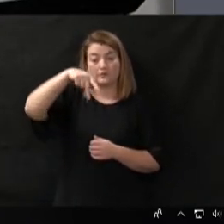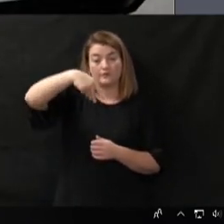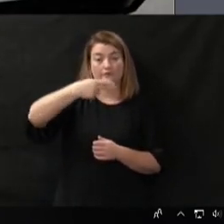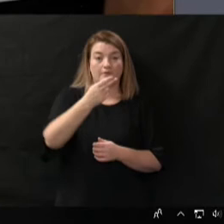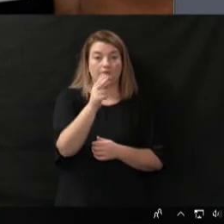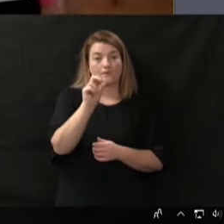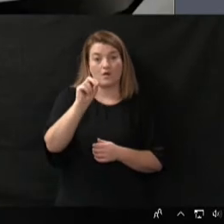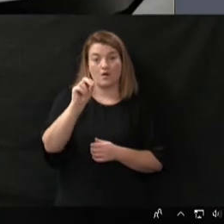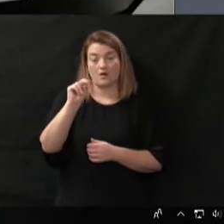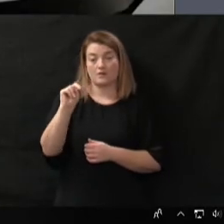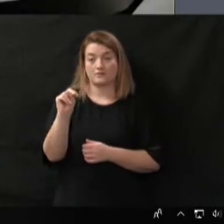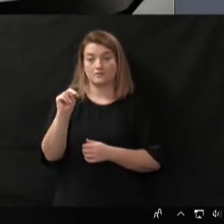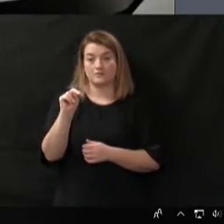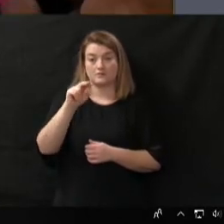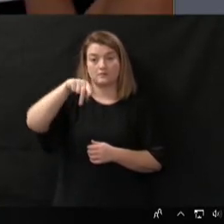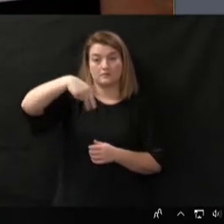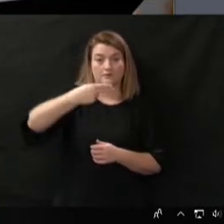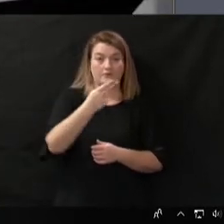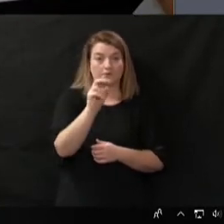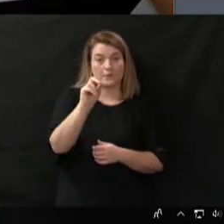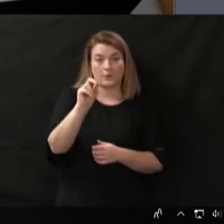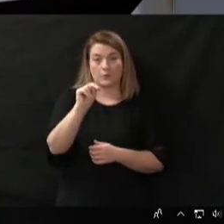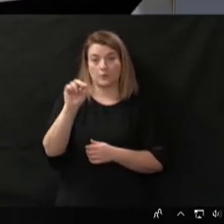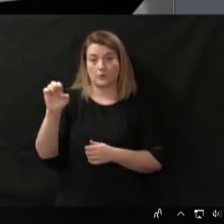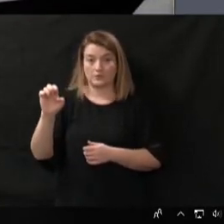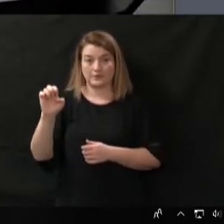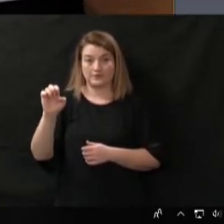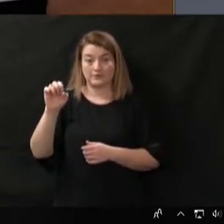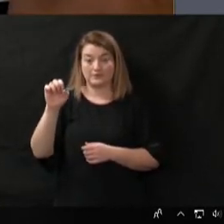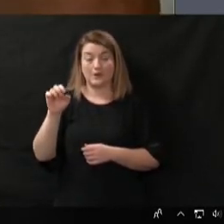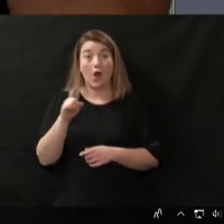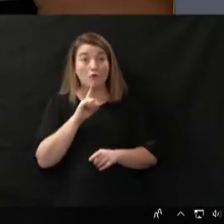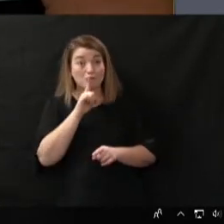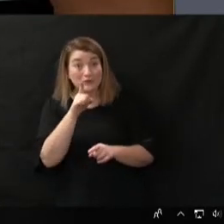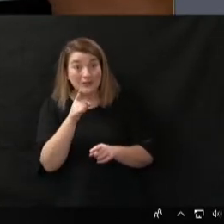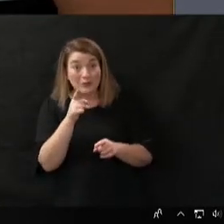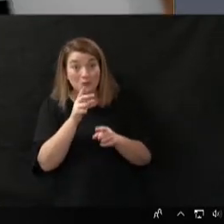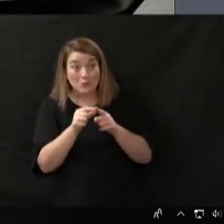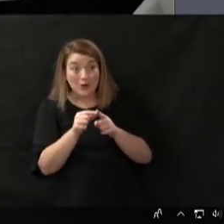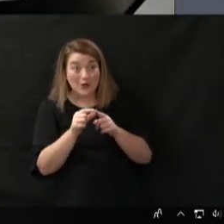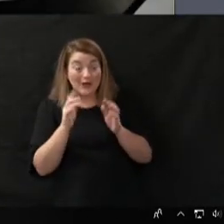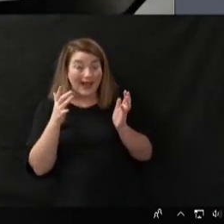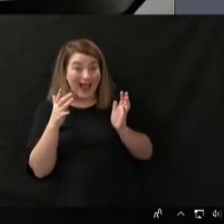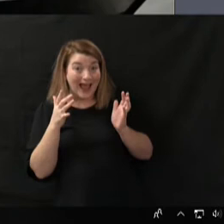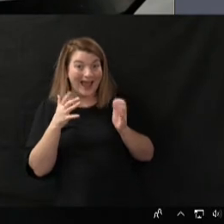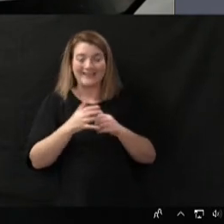Fawn. Ooh. Phone. Real word, yay! Okay.